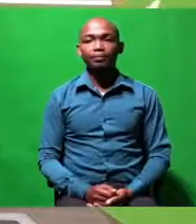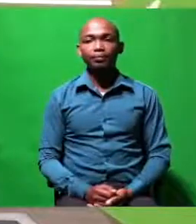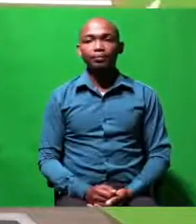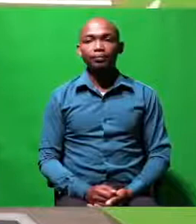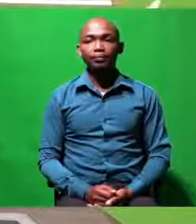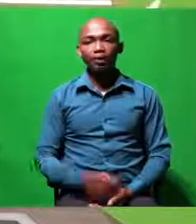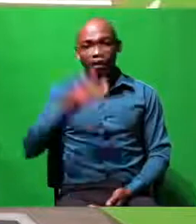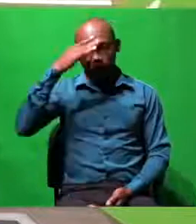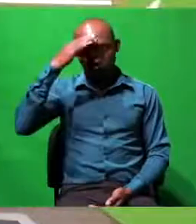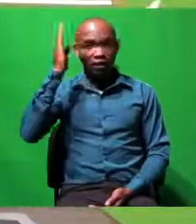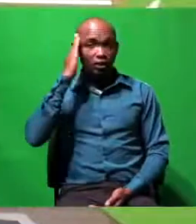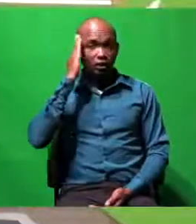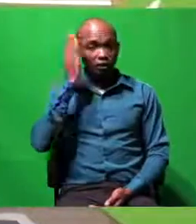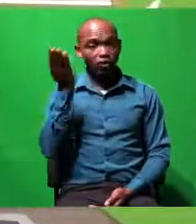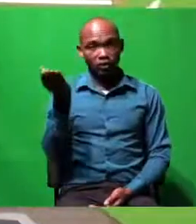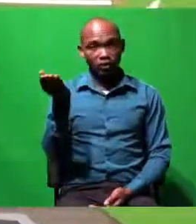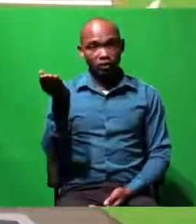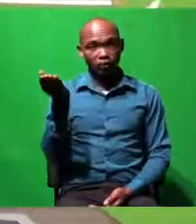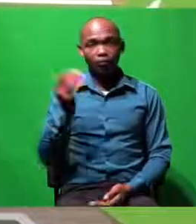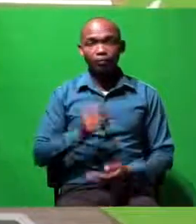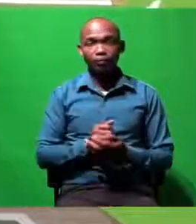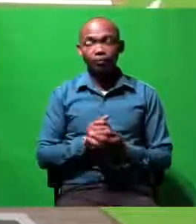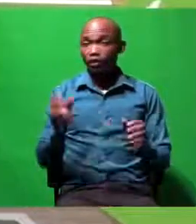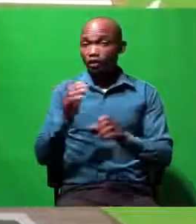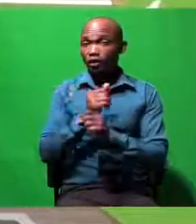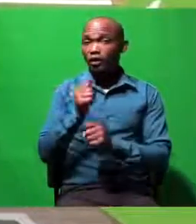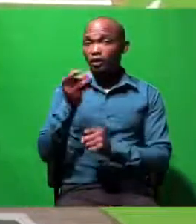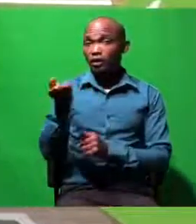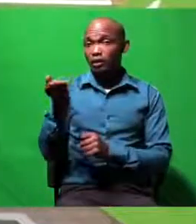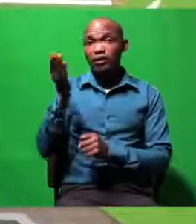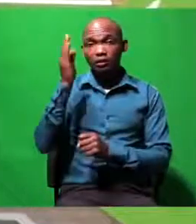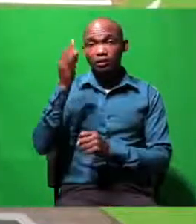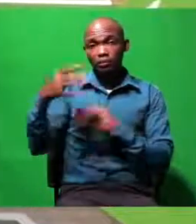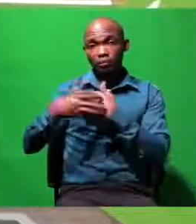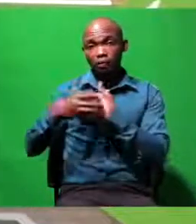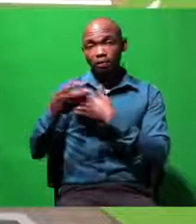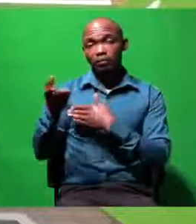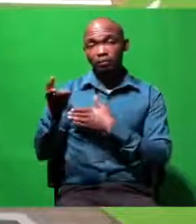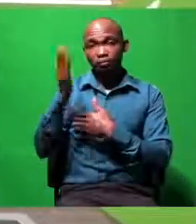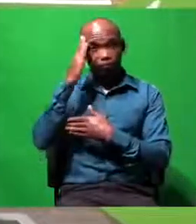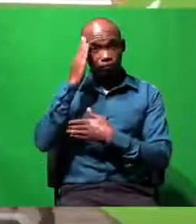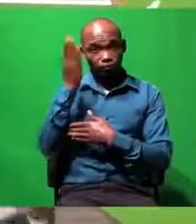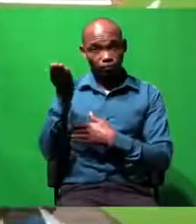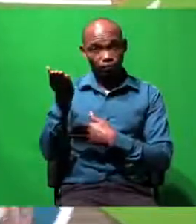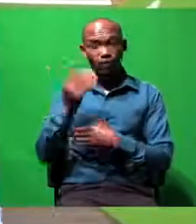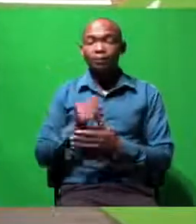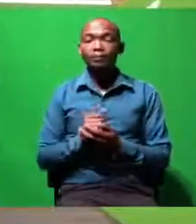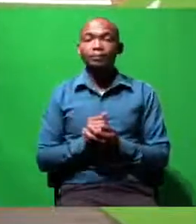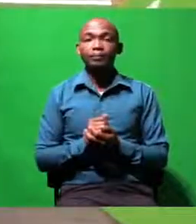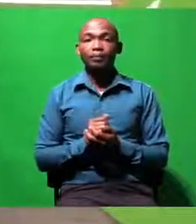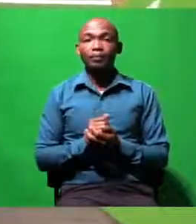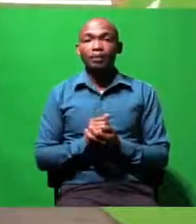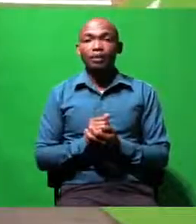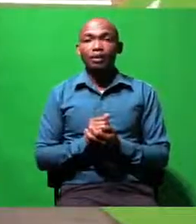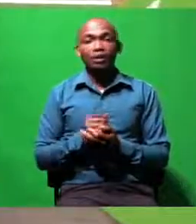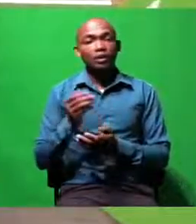I think you know it. You get this picture? You get it? The second picture I want